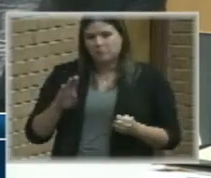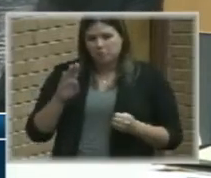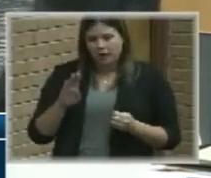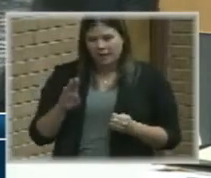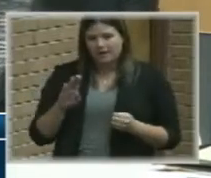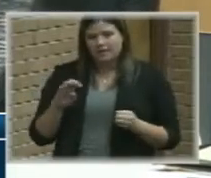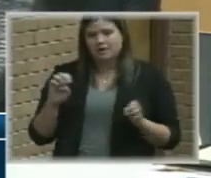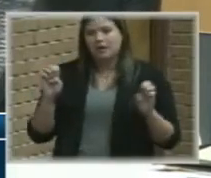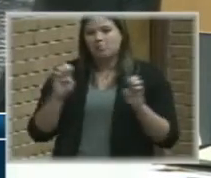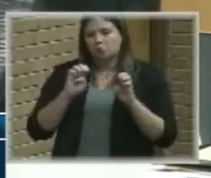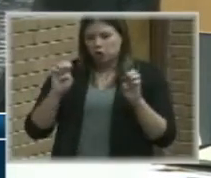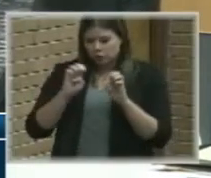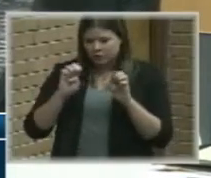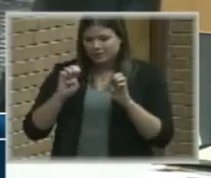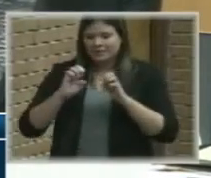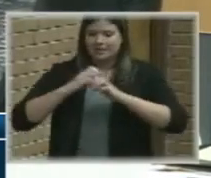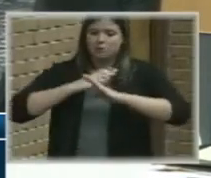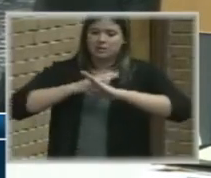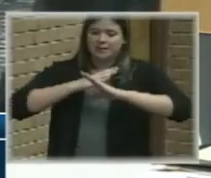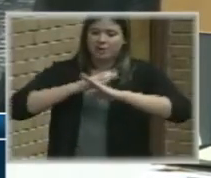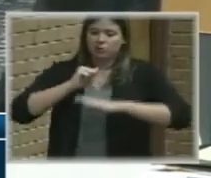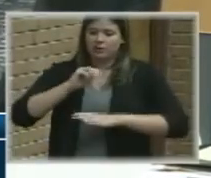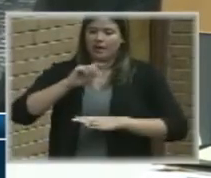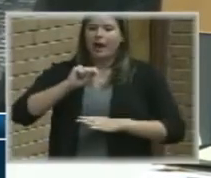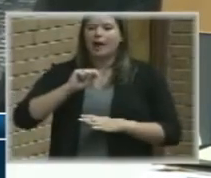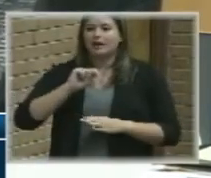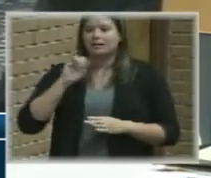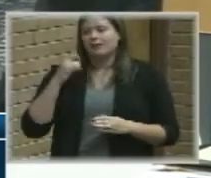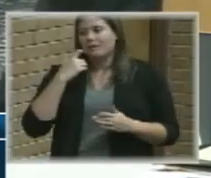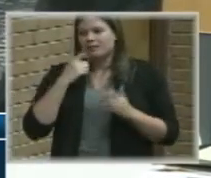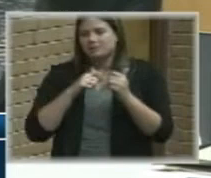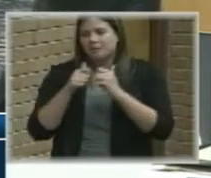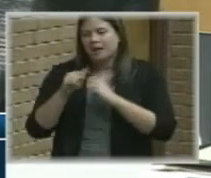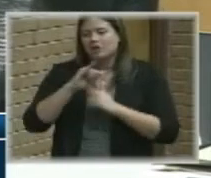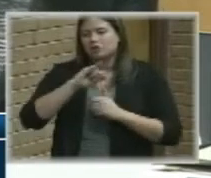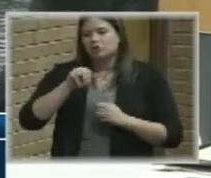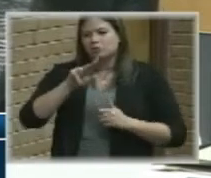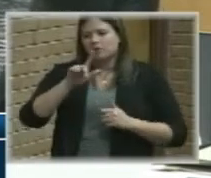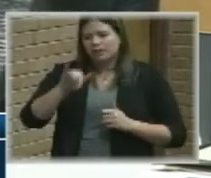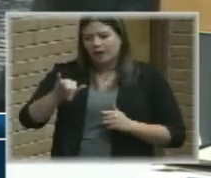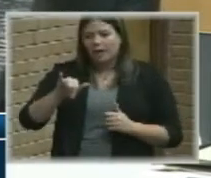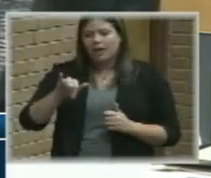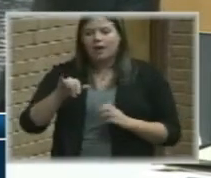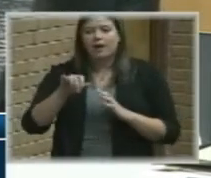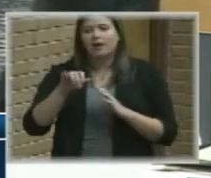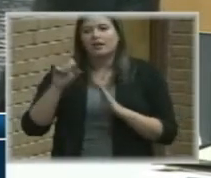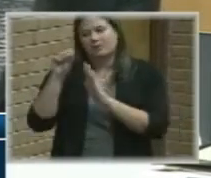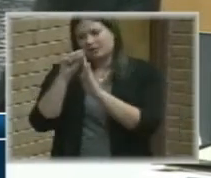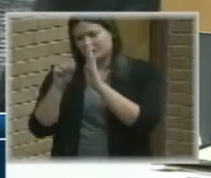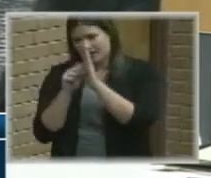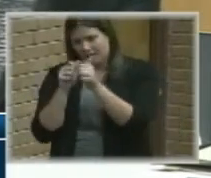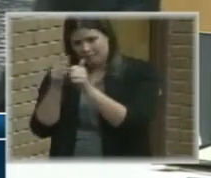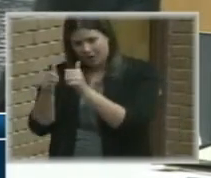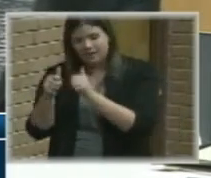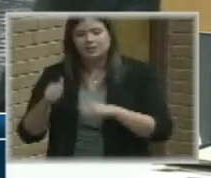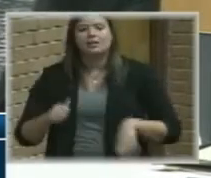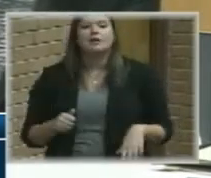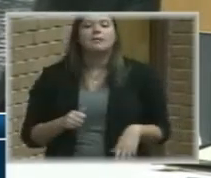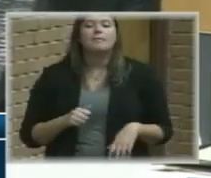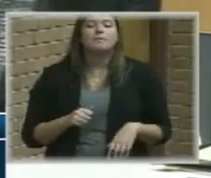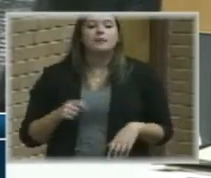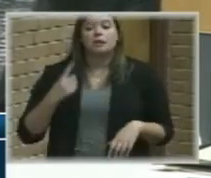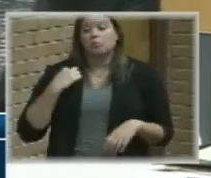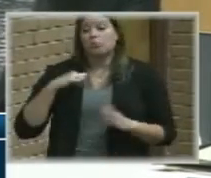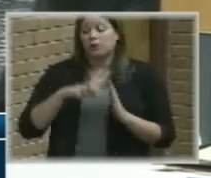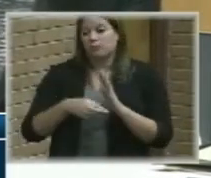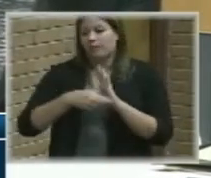Emergency Tenant Protection Act that was passed in July at the state level. And we